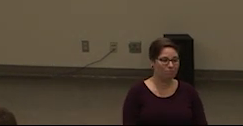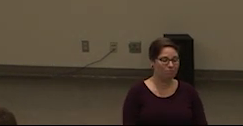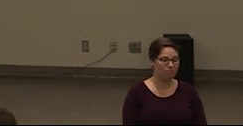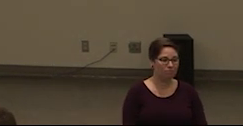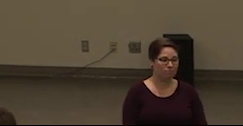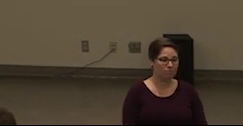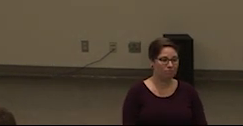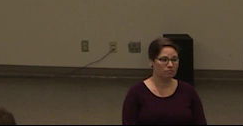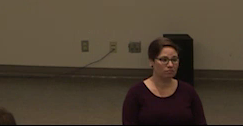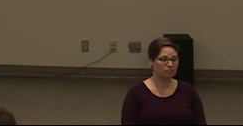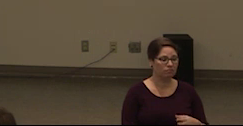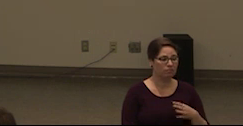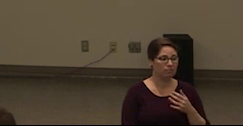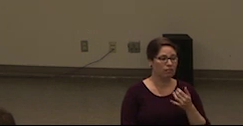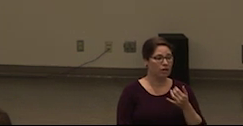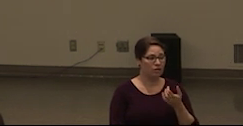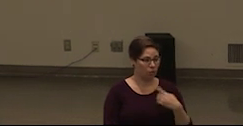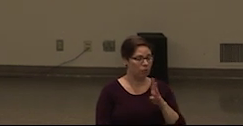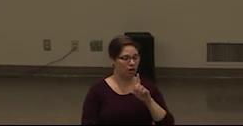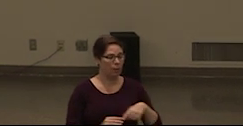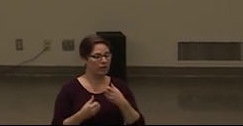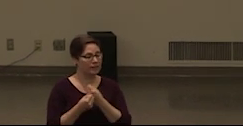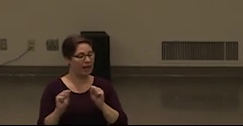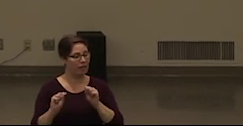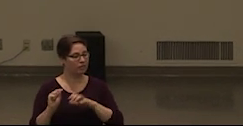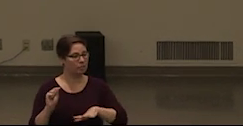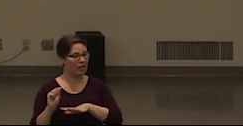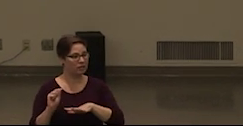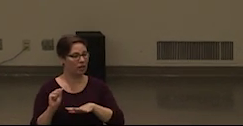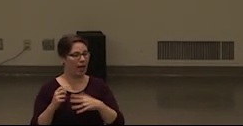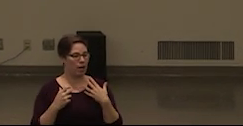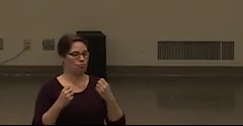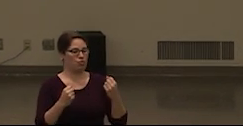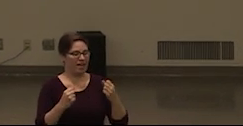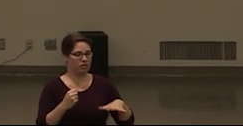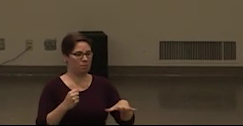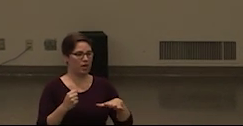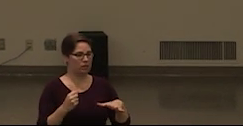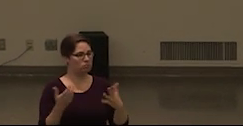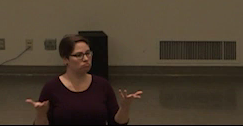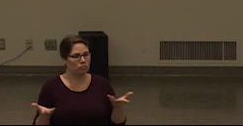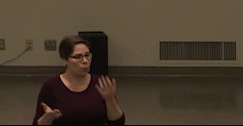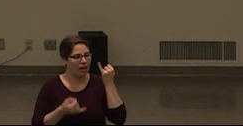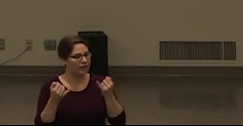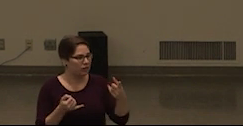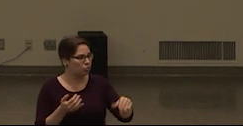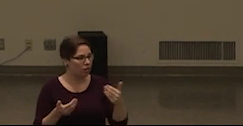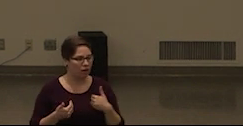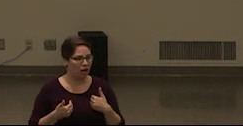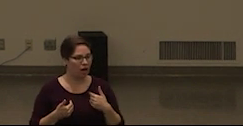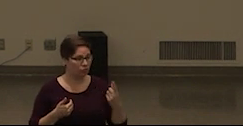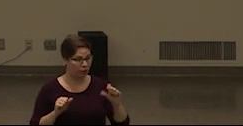So as I talk about safe space and brave space, what comes up for folks? This is where we get some audience participation, and I'll bring the mic so we